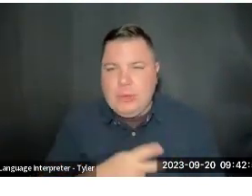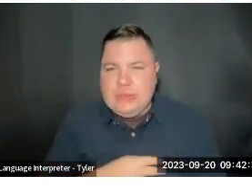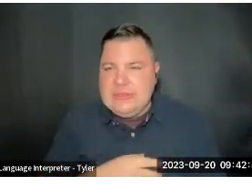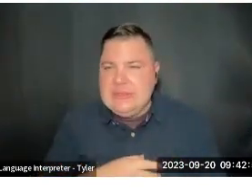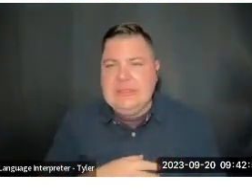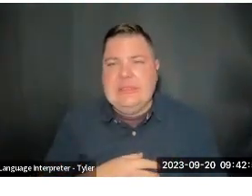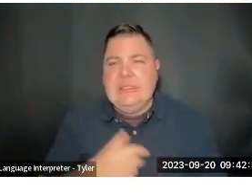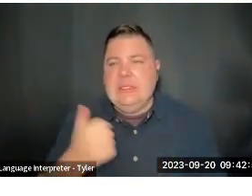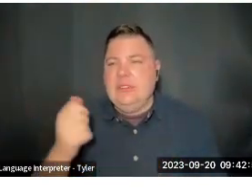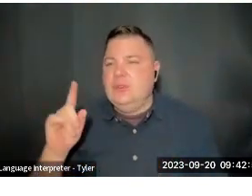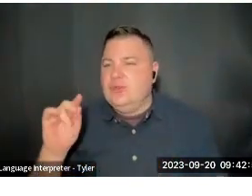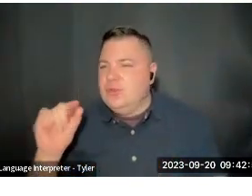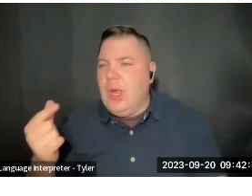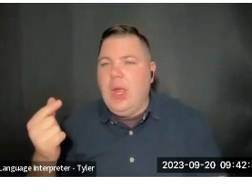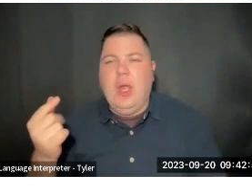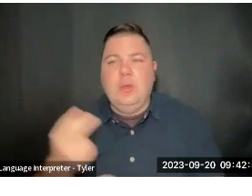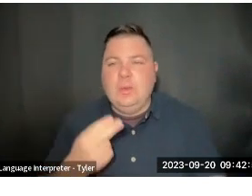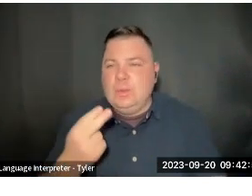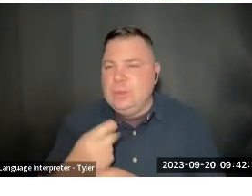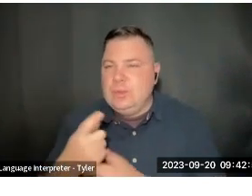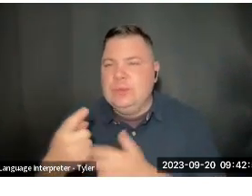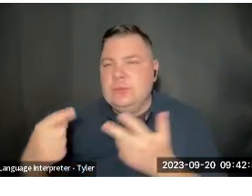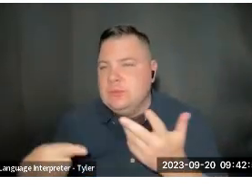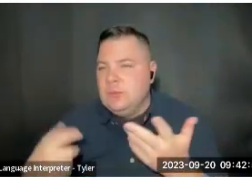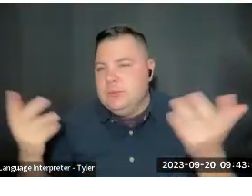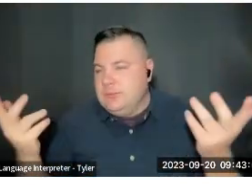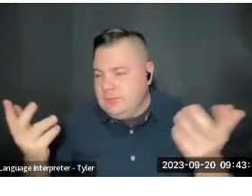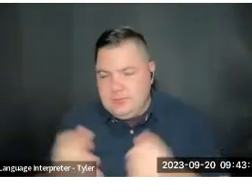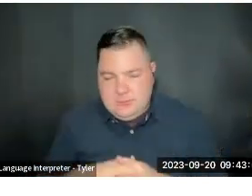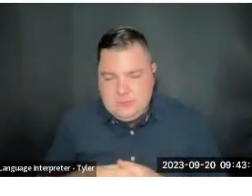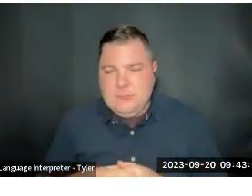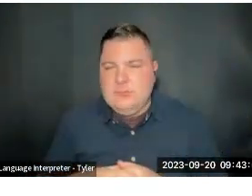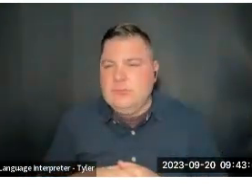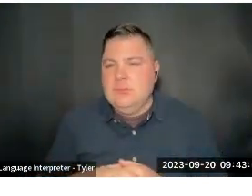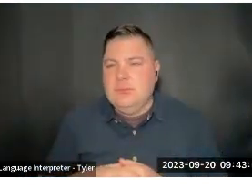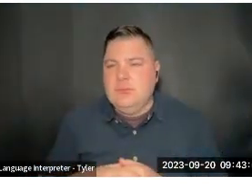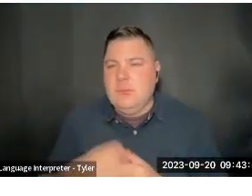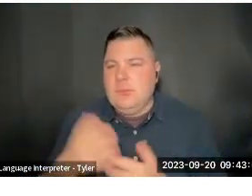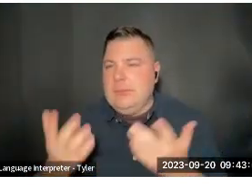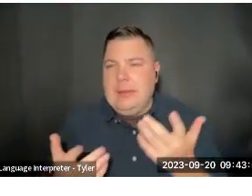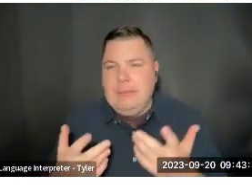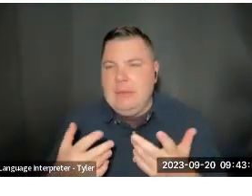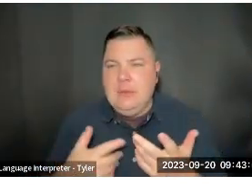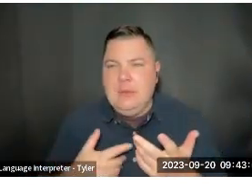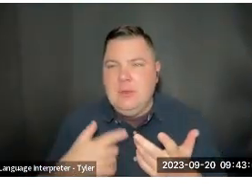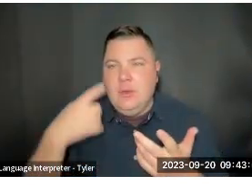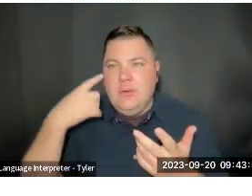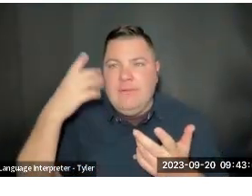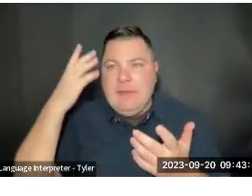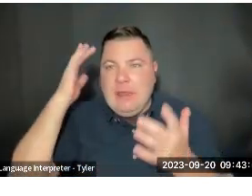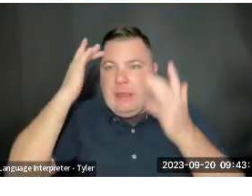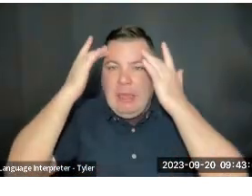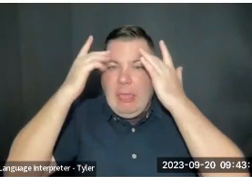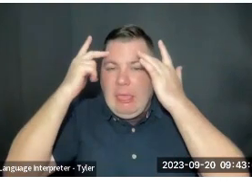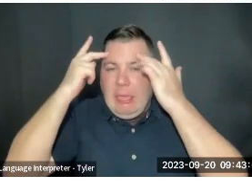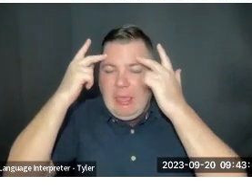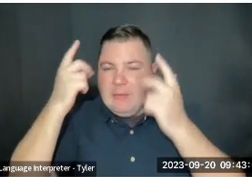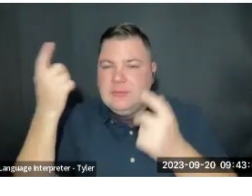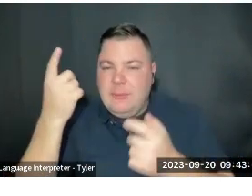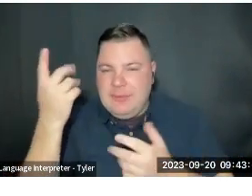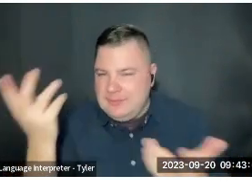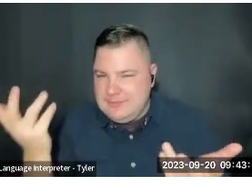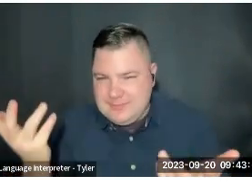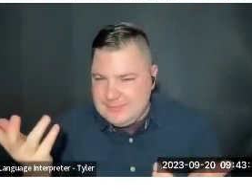or substance misuse, or it might be something else. It might be experiencing psychosis. But we get some practicing